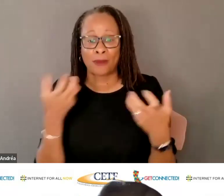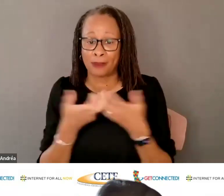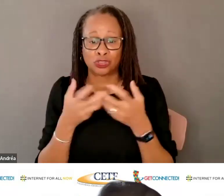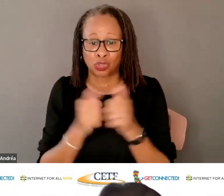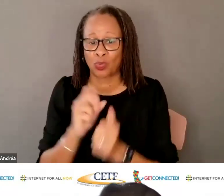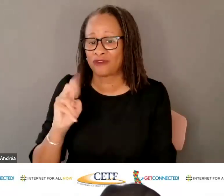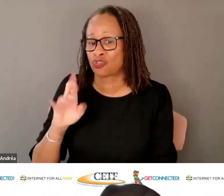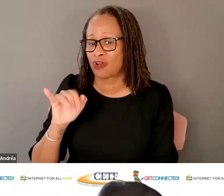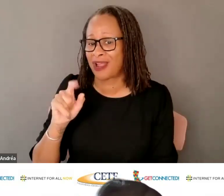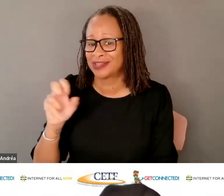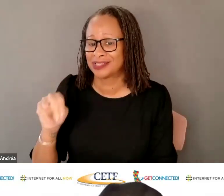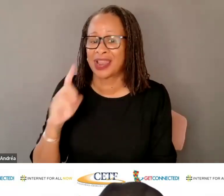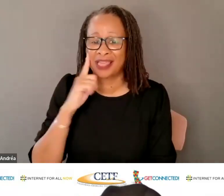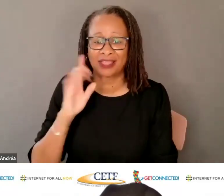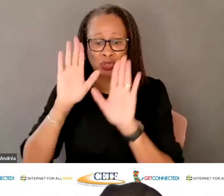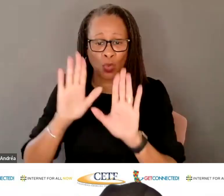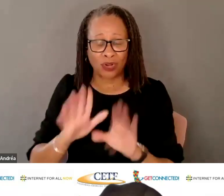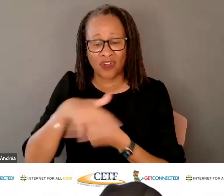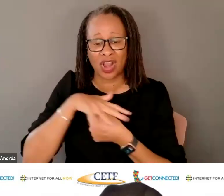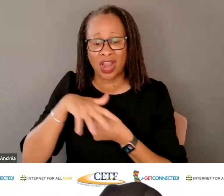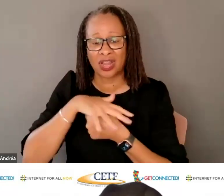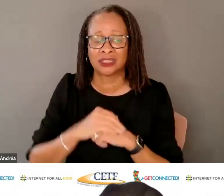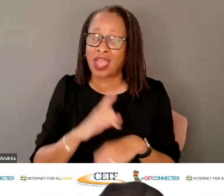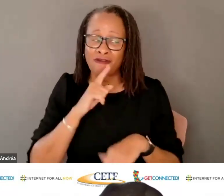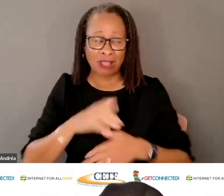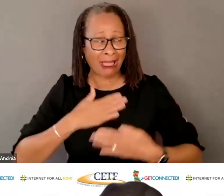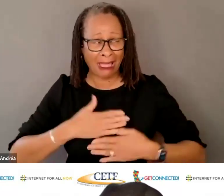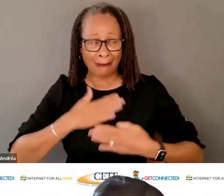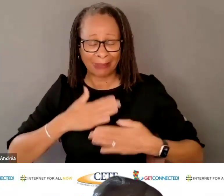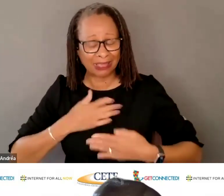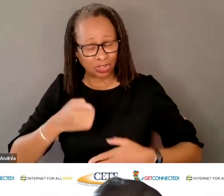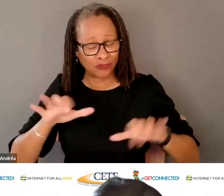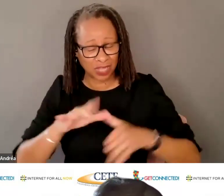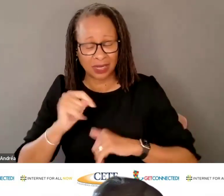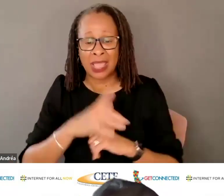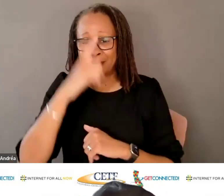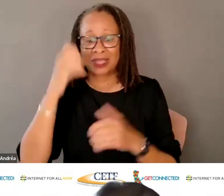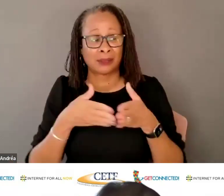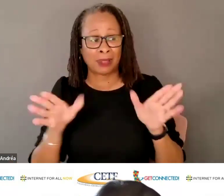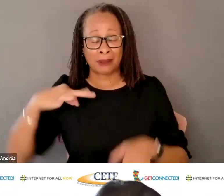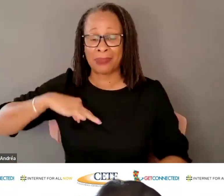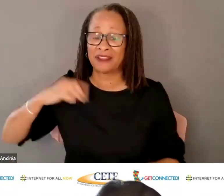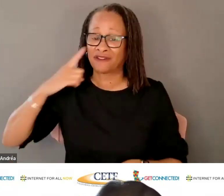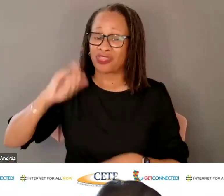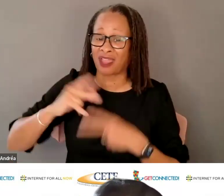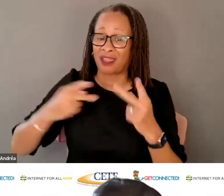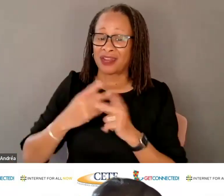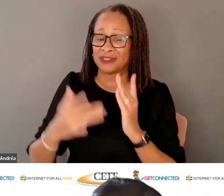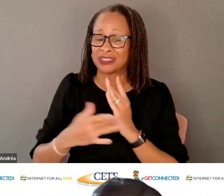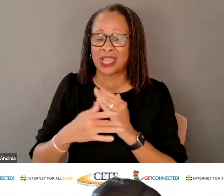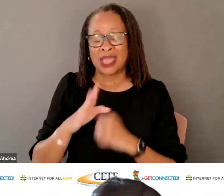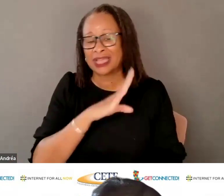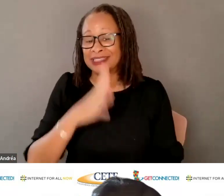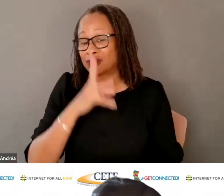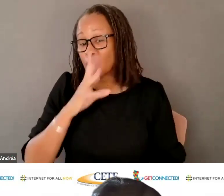I think it's just a wonderful area to. I'm really happy you have done this because the public benefit of this technology is never really